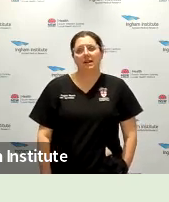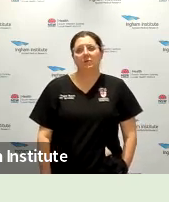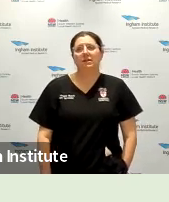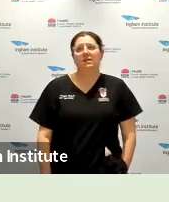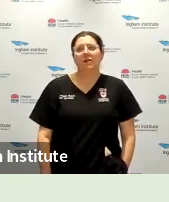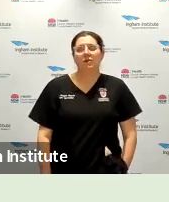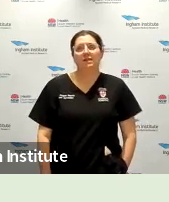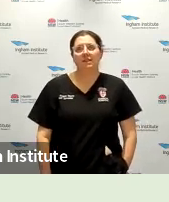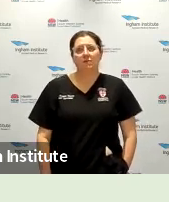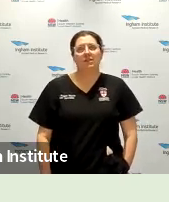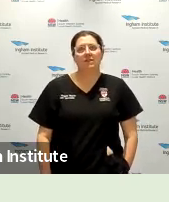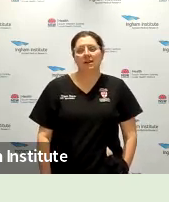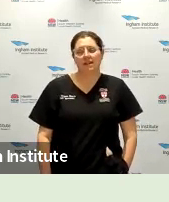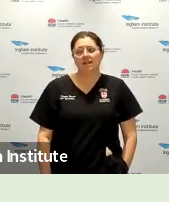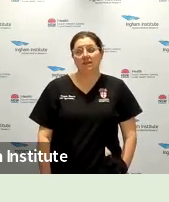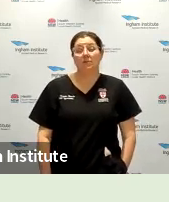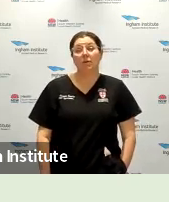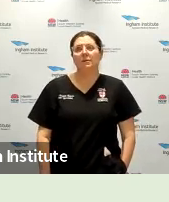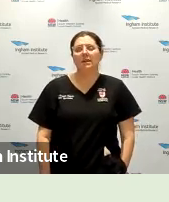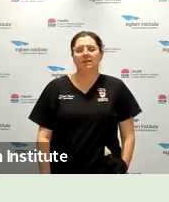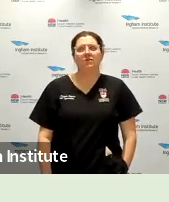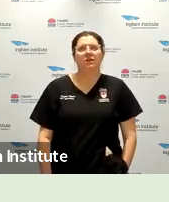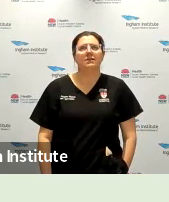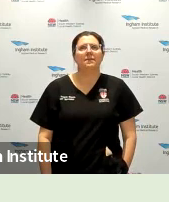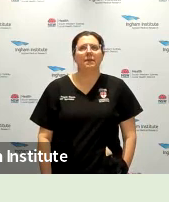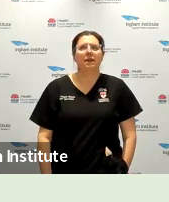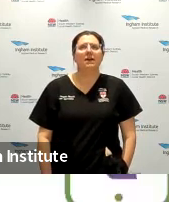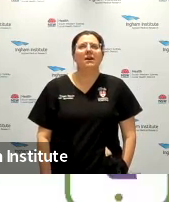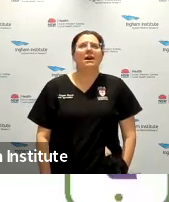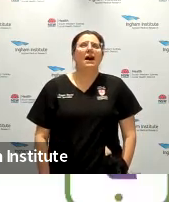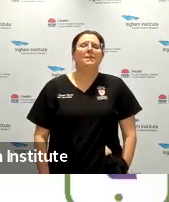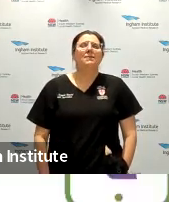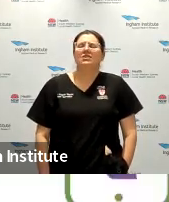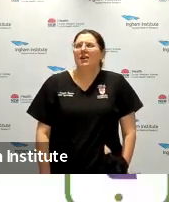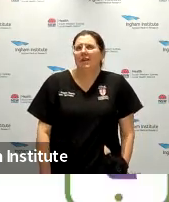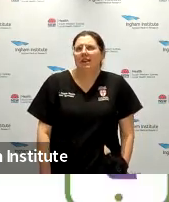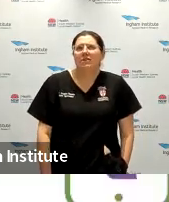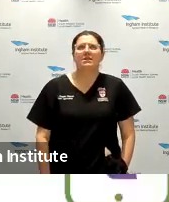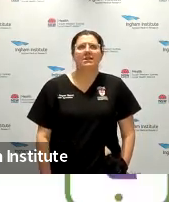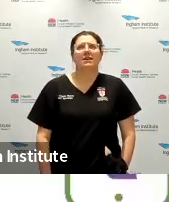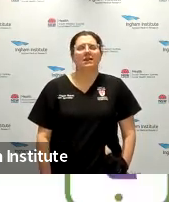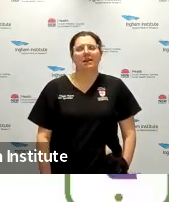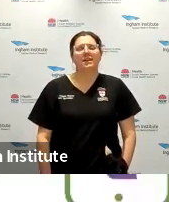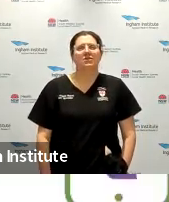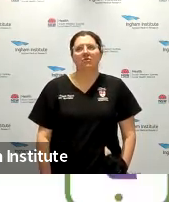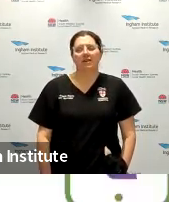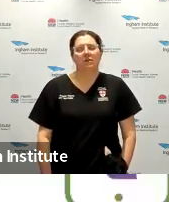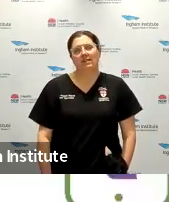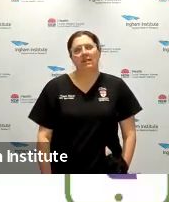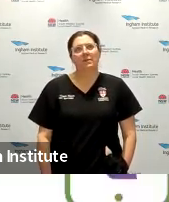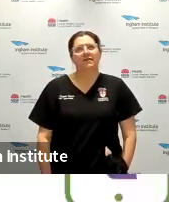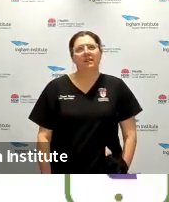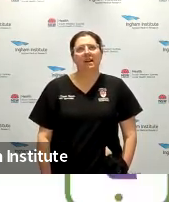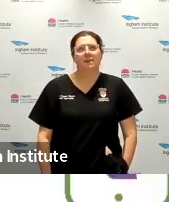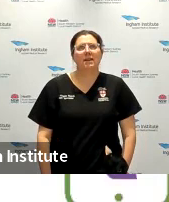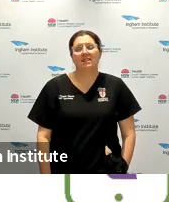labour, as well as thyroid disease, which is an increasing problem in our district. So how accurate is the data? I mean, it's all great and well